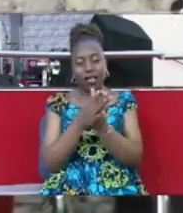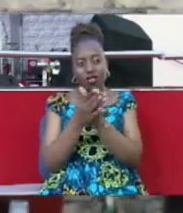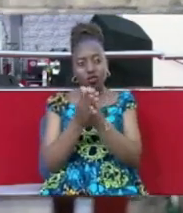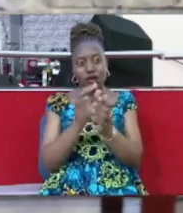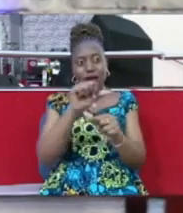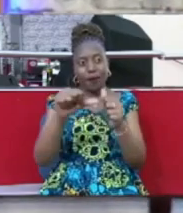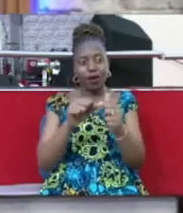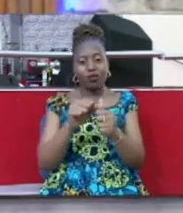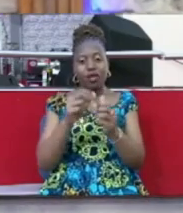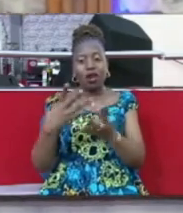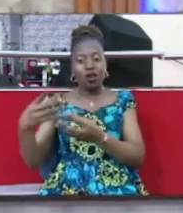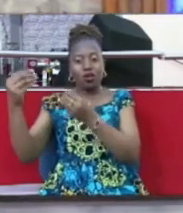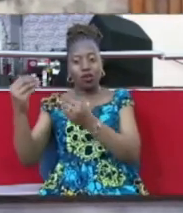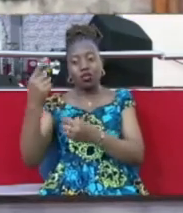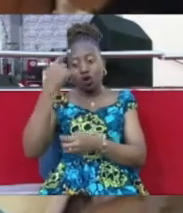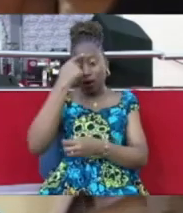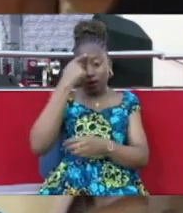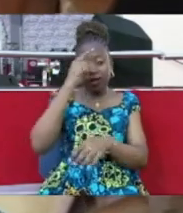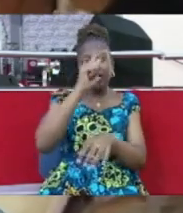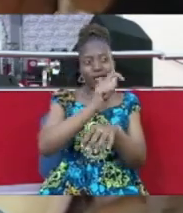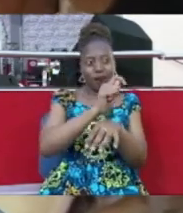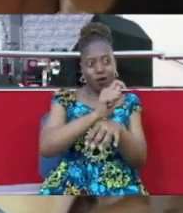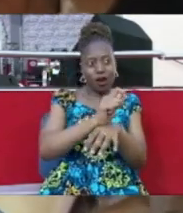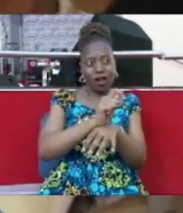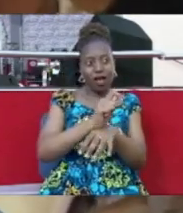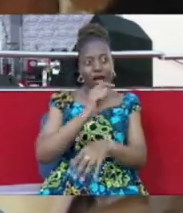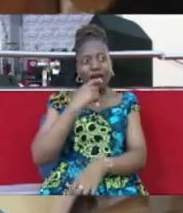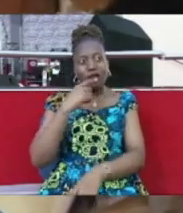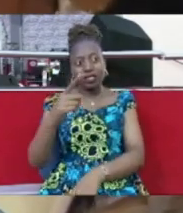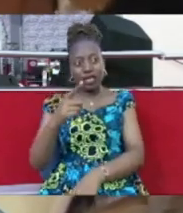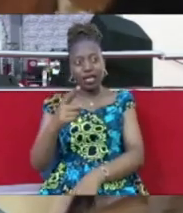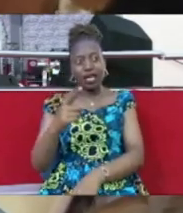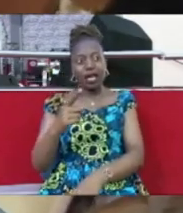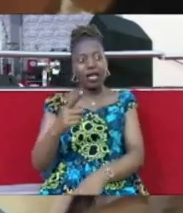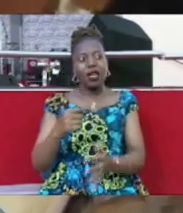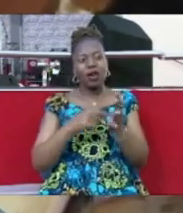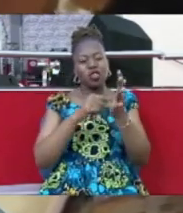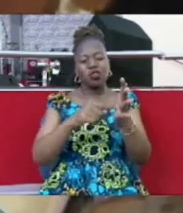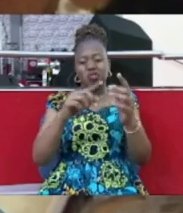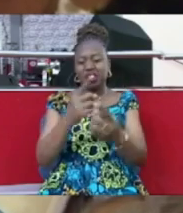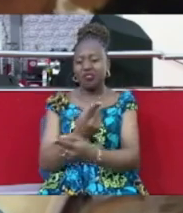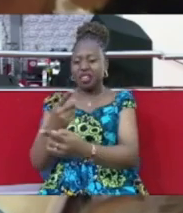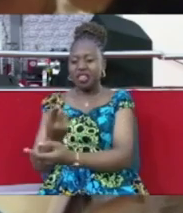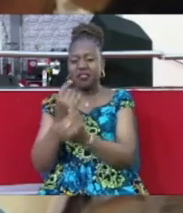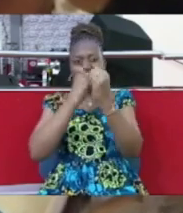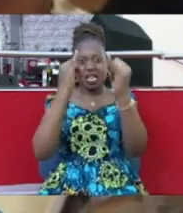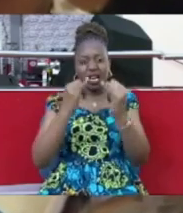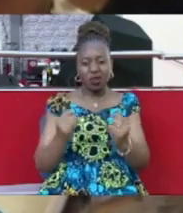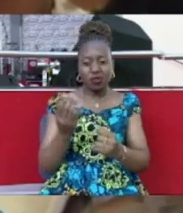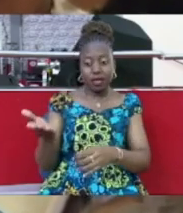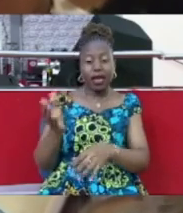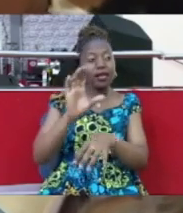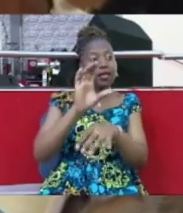yesterday. And he was telling me that they were shown a number of gods in that temple. The Hindus have